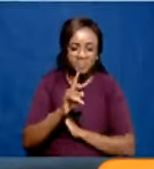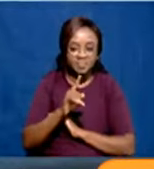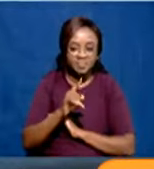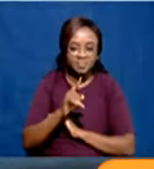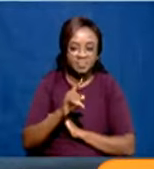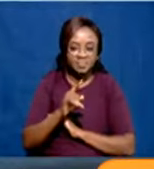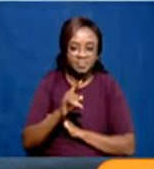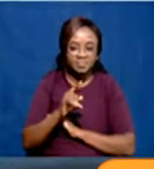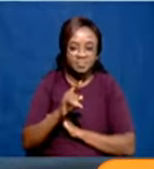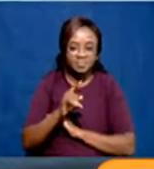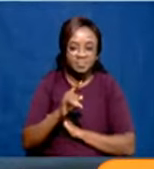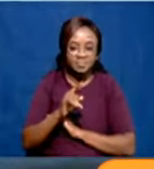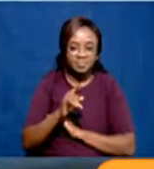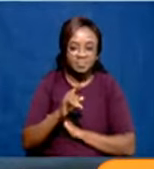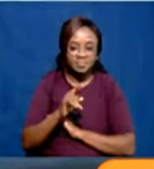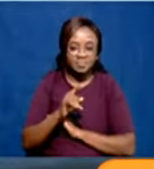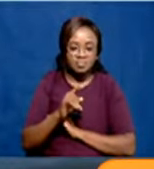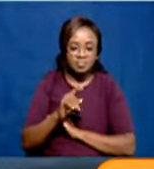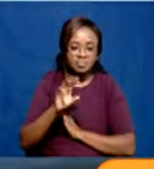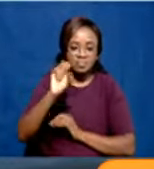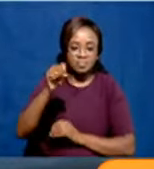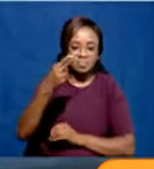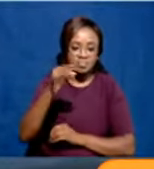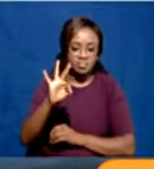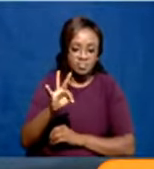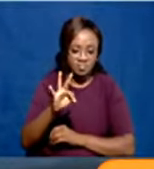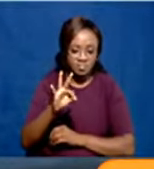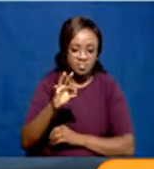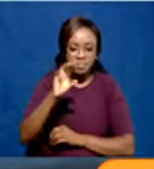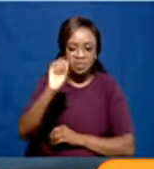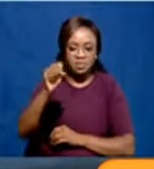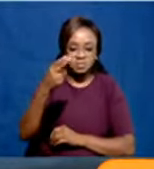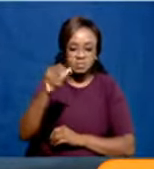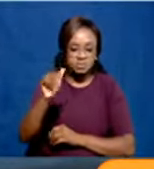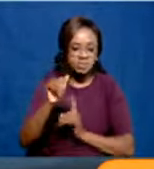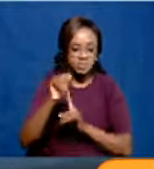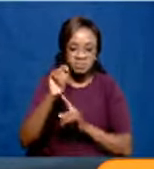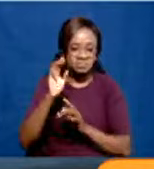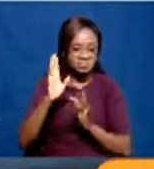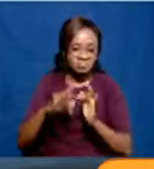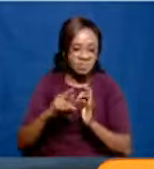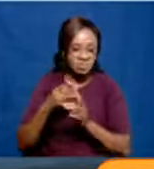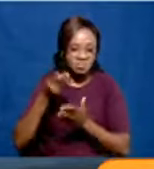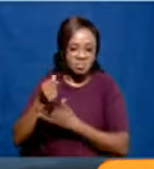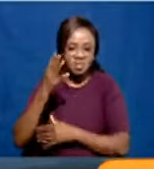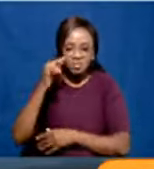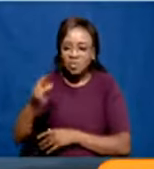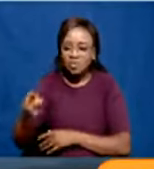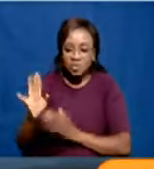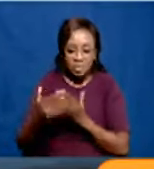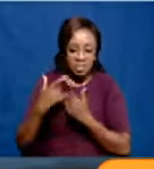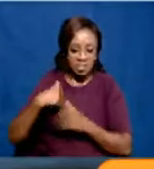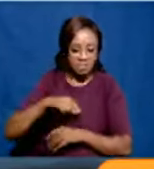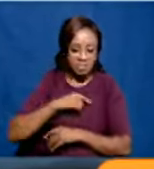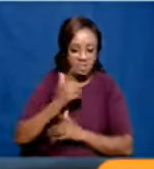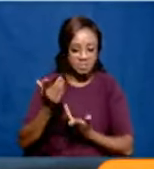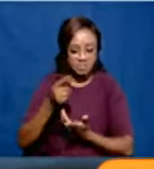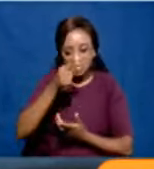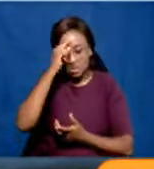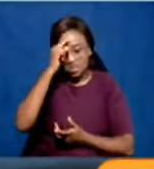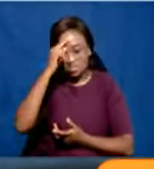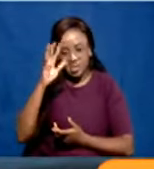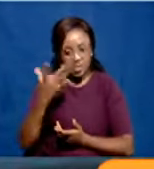able to pay Nairobi Hospital fees. That is clear, all right? It would not be possible because we're not getting value for our money in terms of